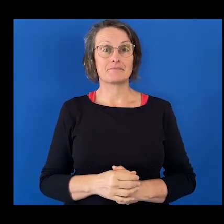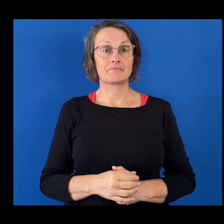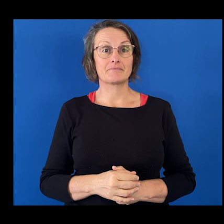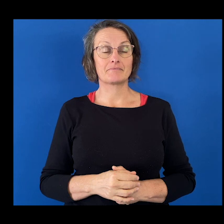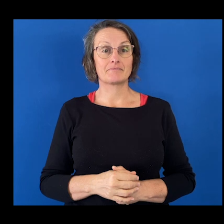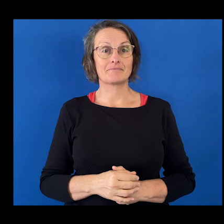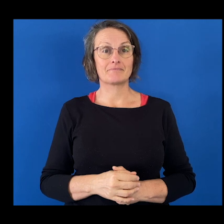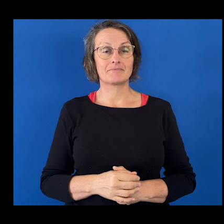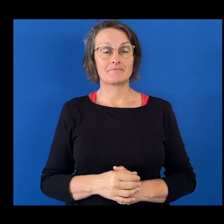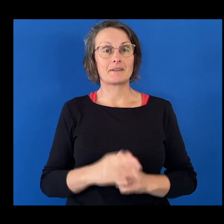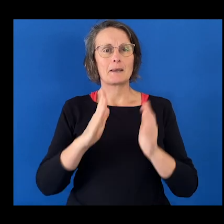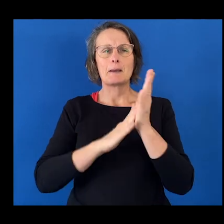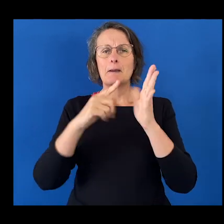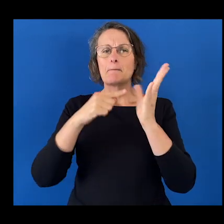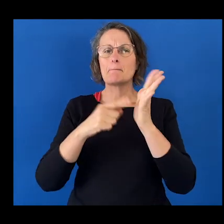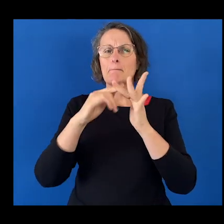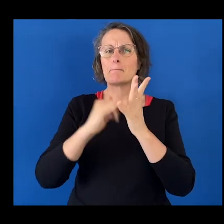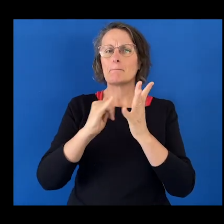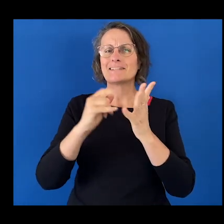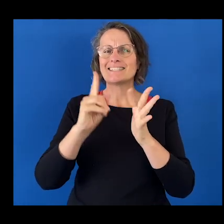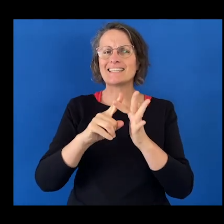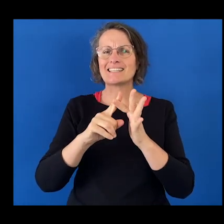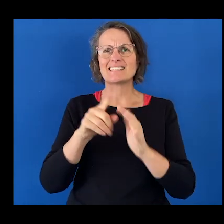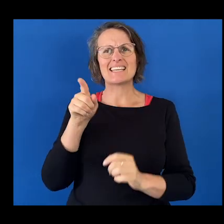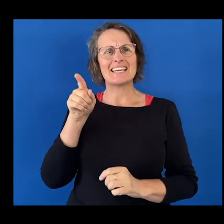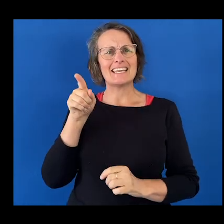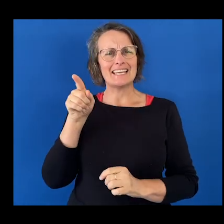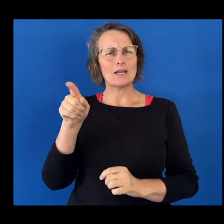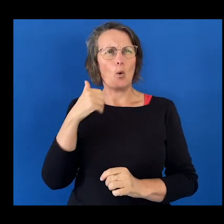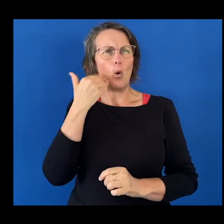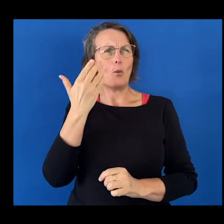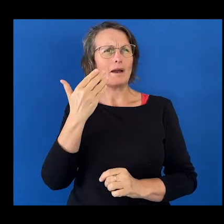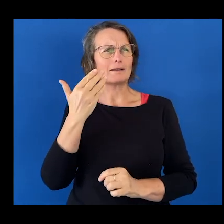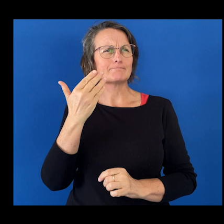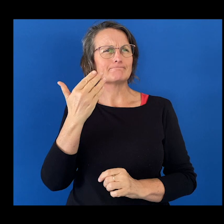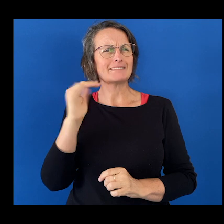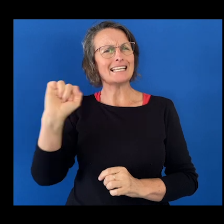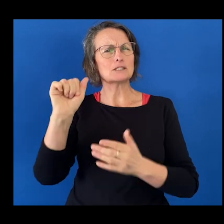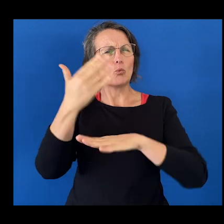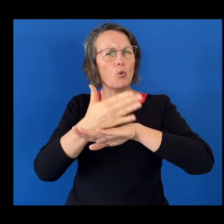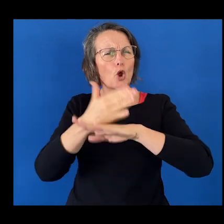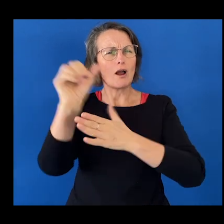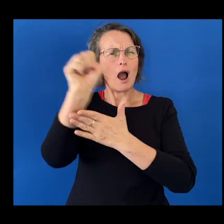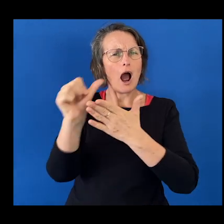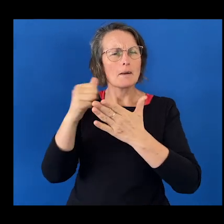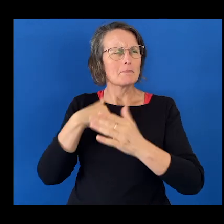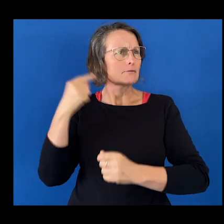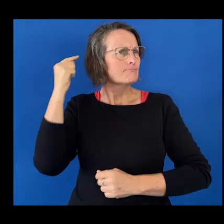Oh, you know, Matisse was this figure that was always hovering around in the